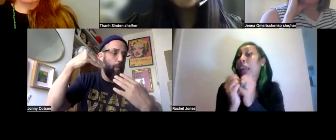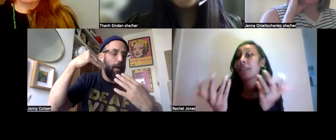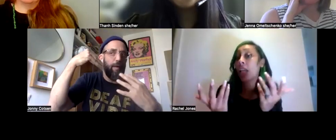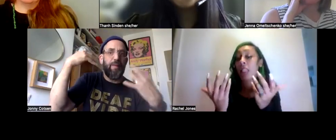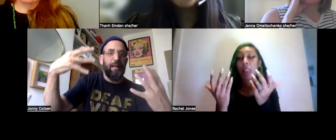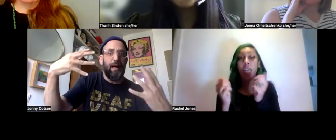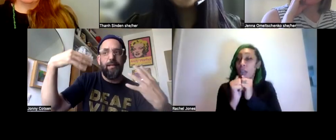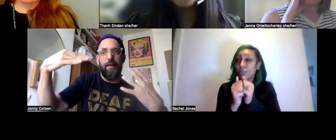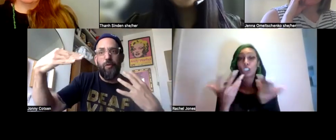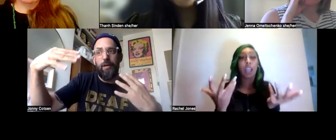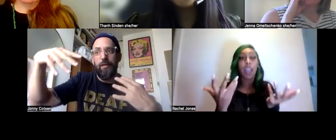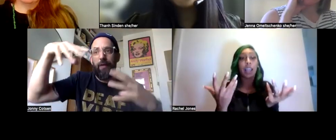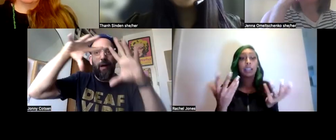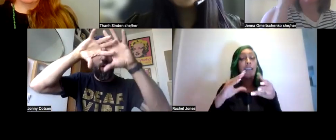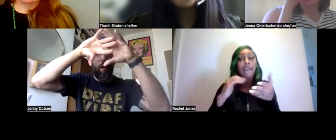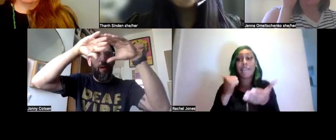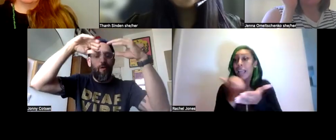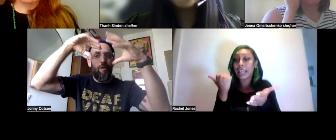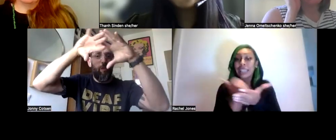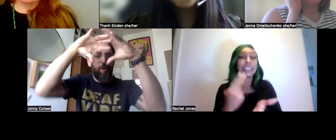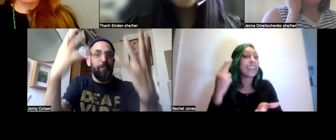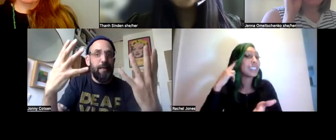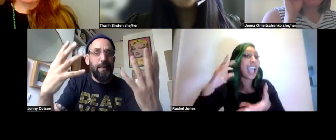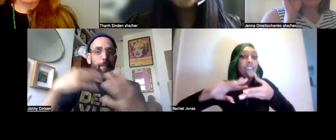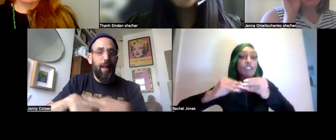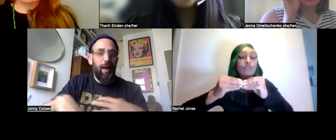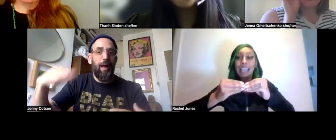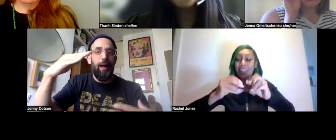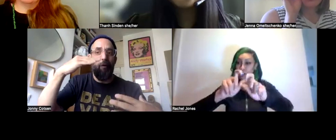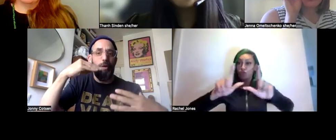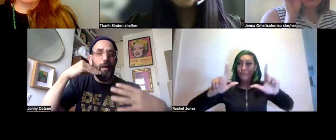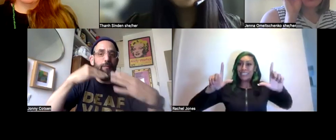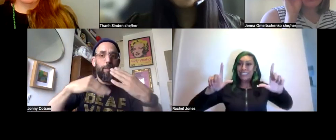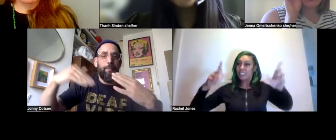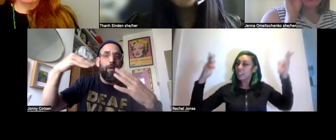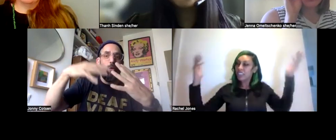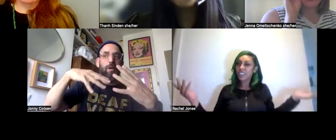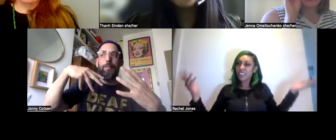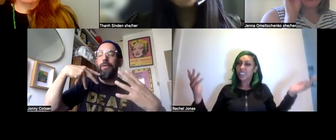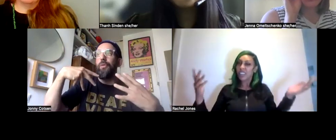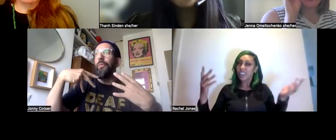appreciate that we have fantastic deaf creative on the screen, but